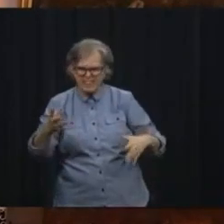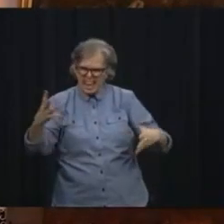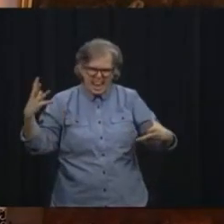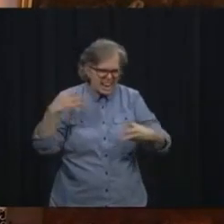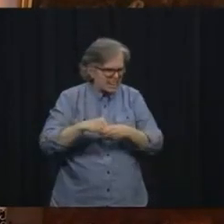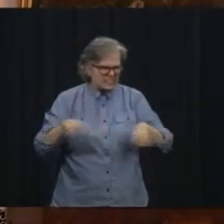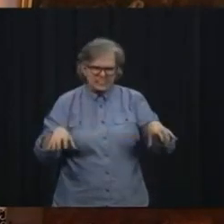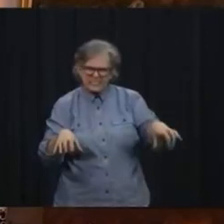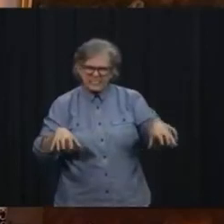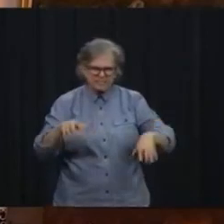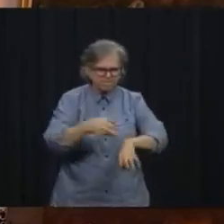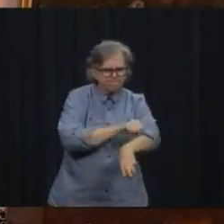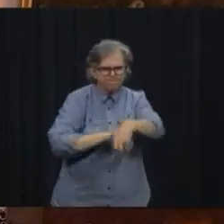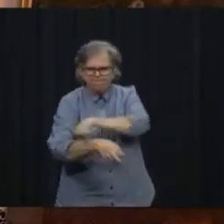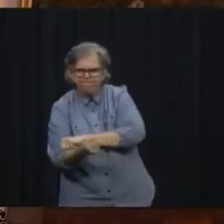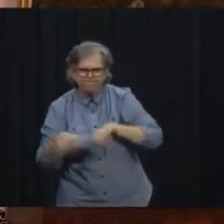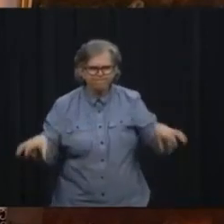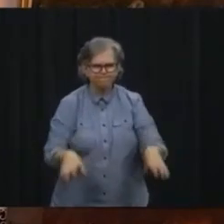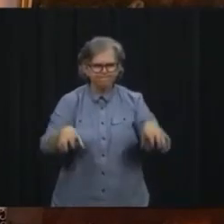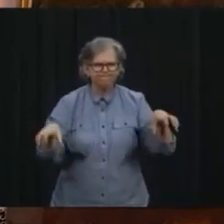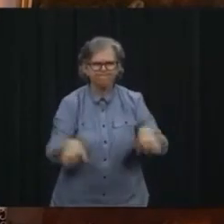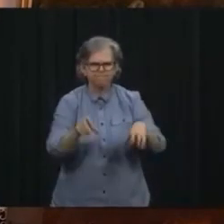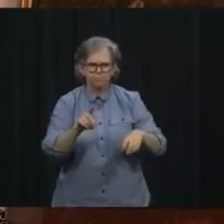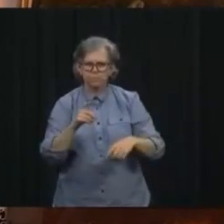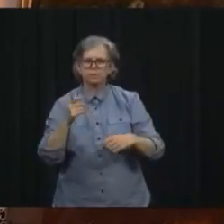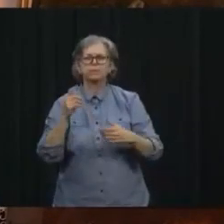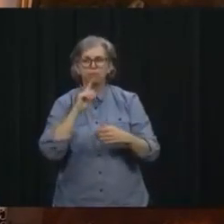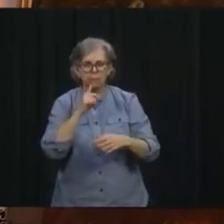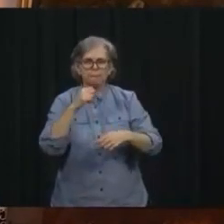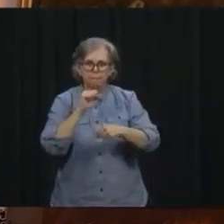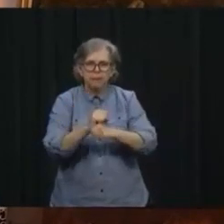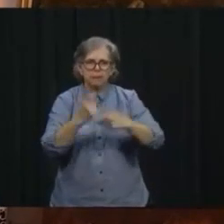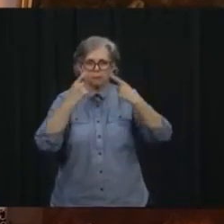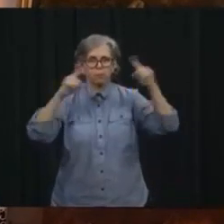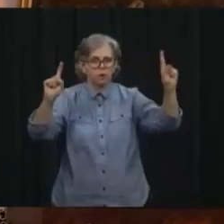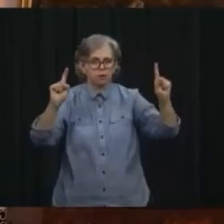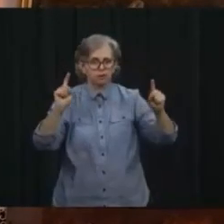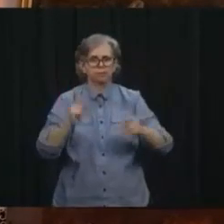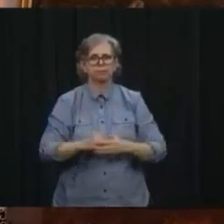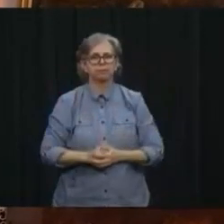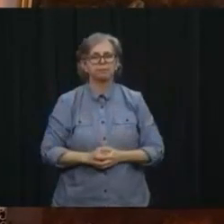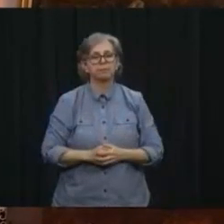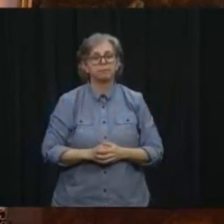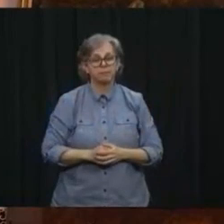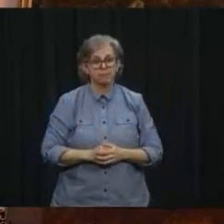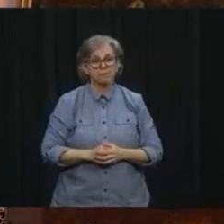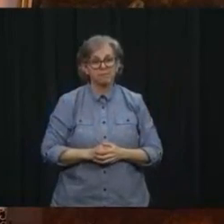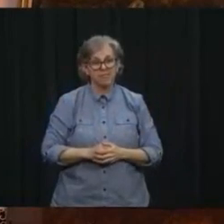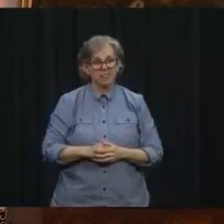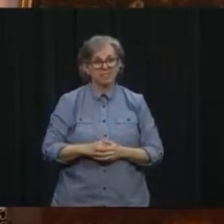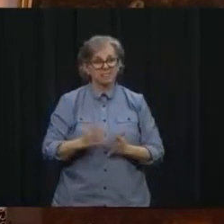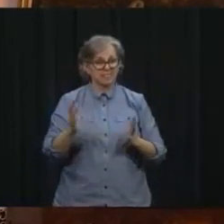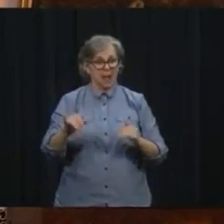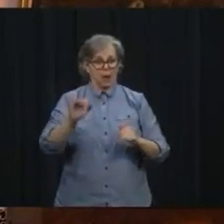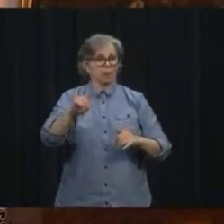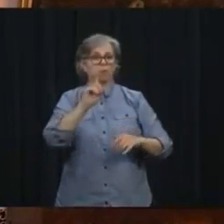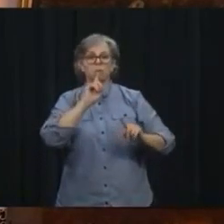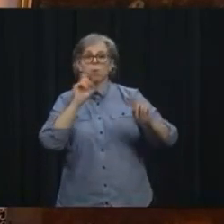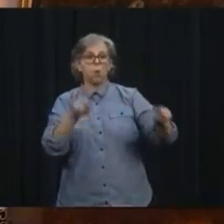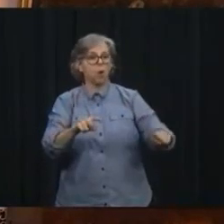and control center. It deals with supply chain logistics. We have so many of you who have offered